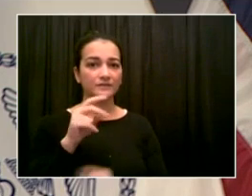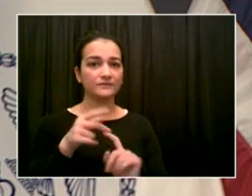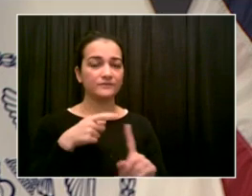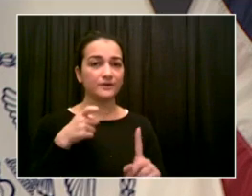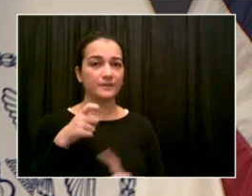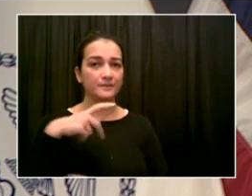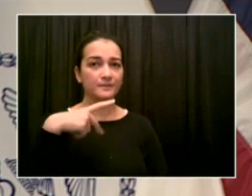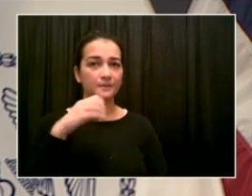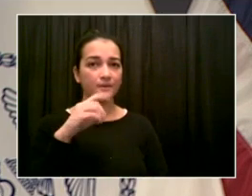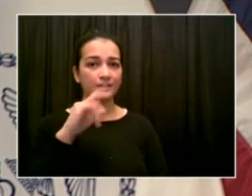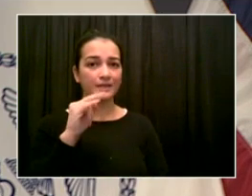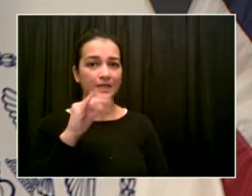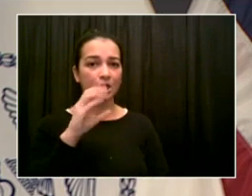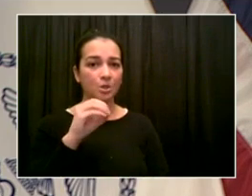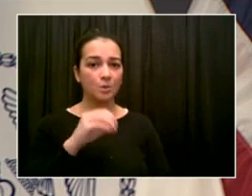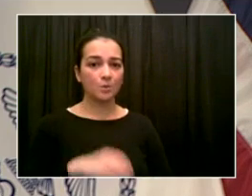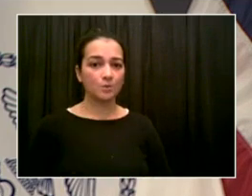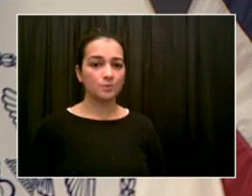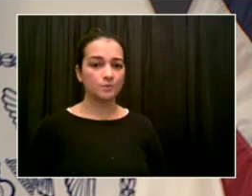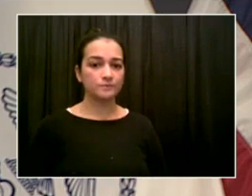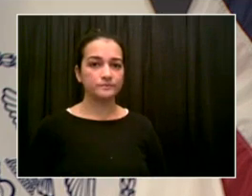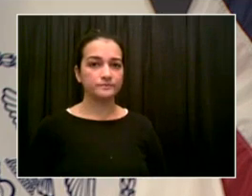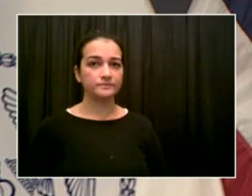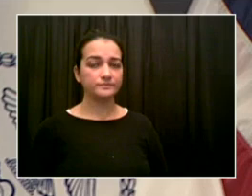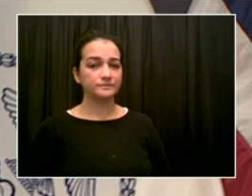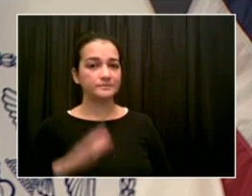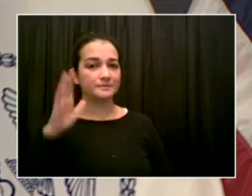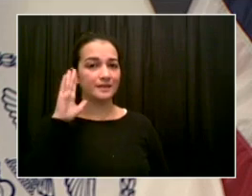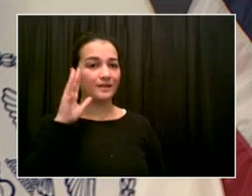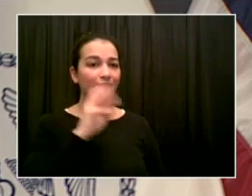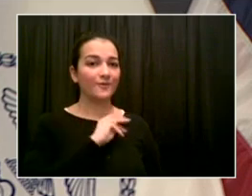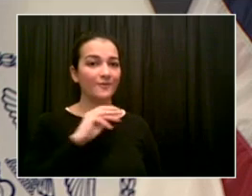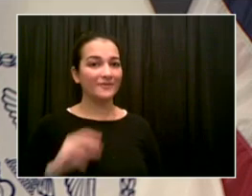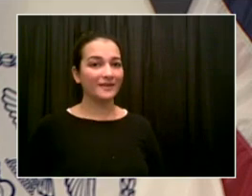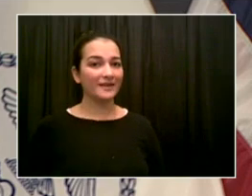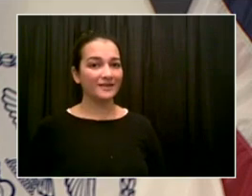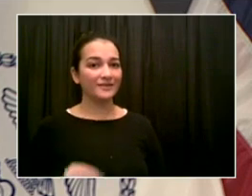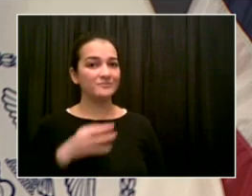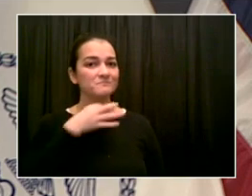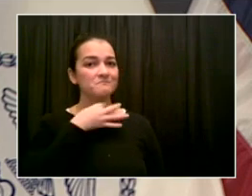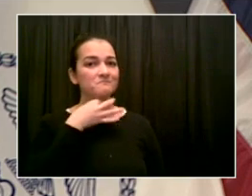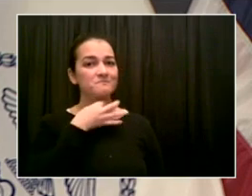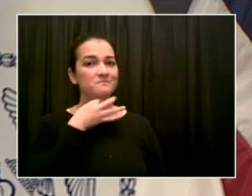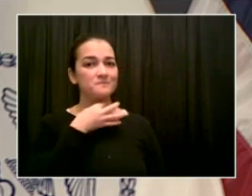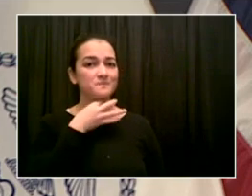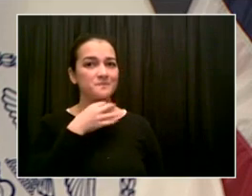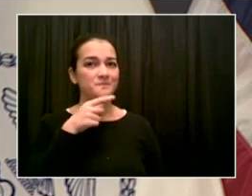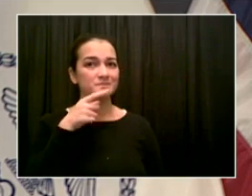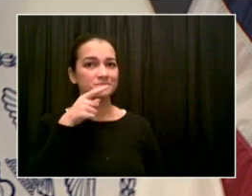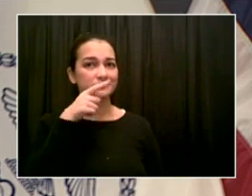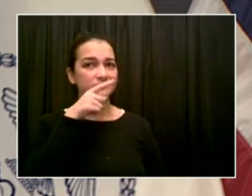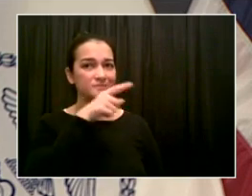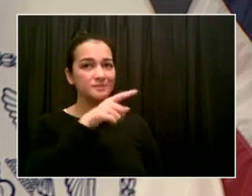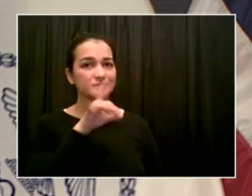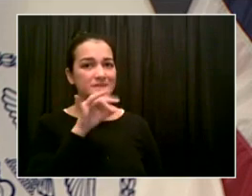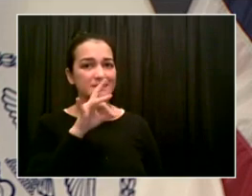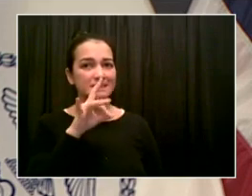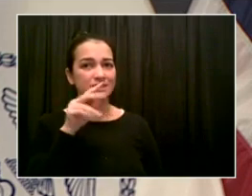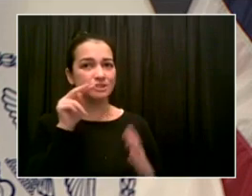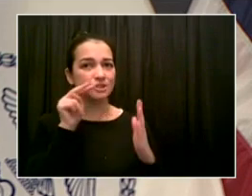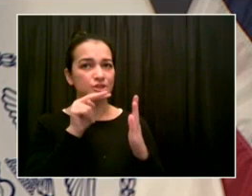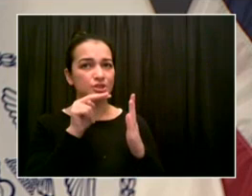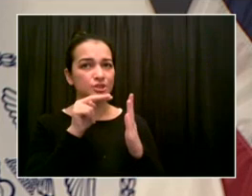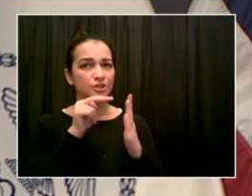Mr. Mayor, I wonder if you've had a chance to take a look at any of the top-line findings from the impeachment Cuomo impeachment report